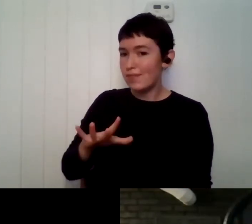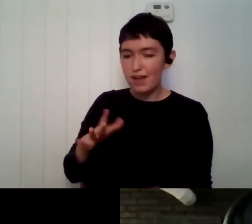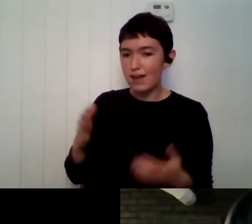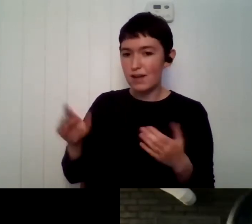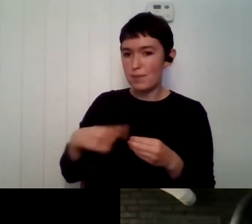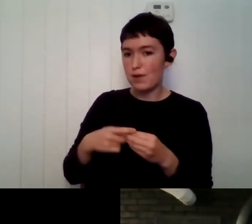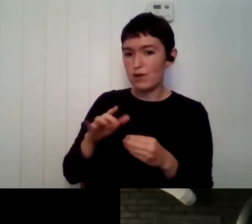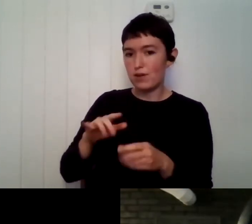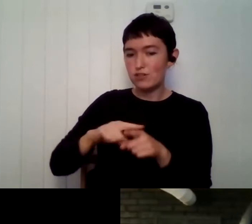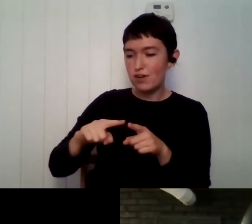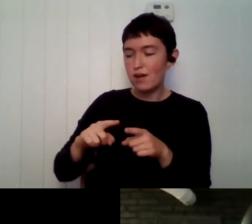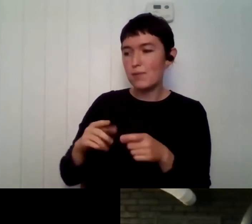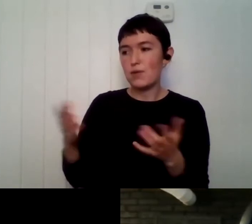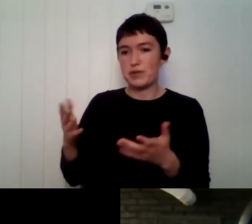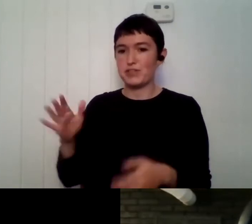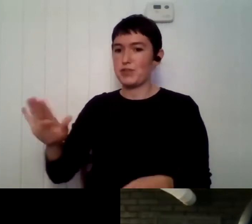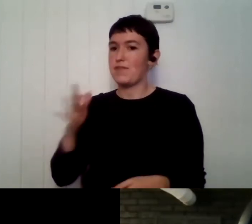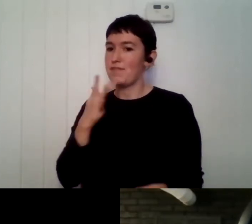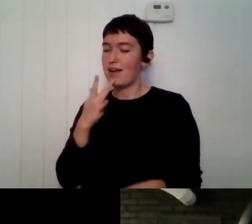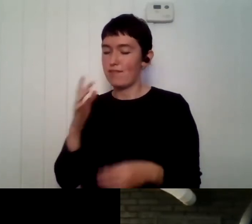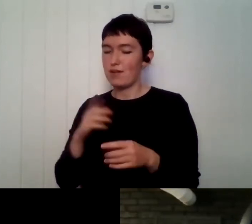Least favorite part of my job.